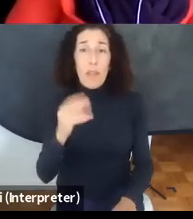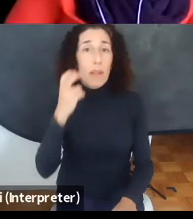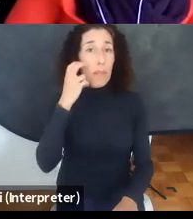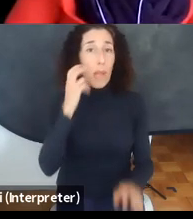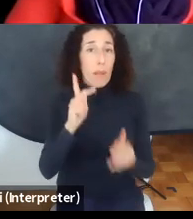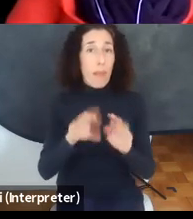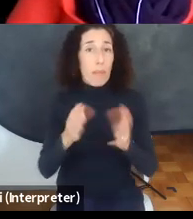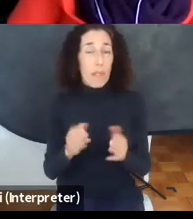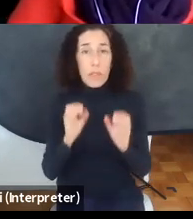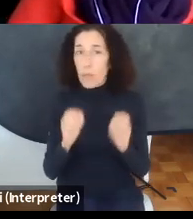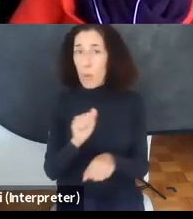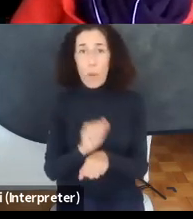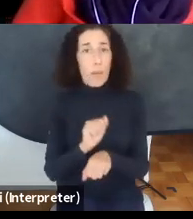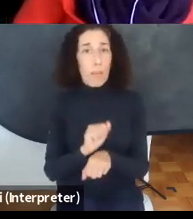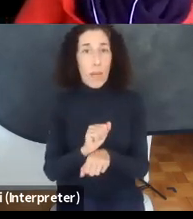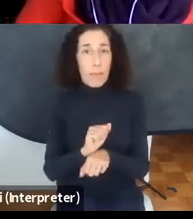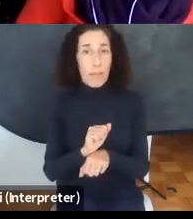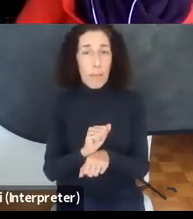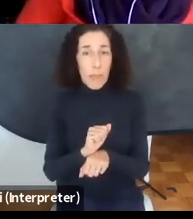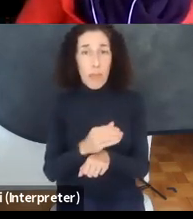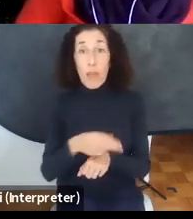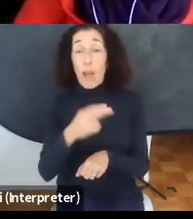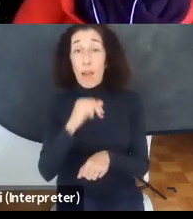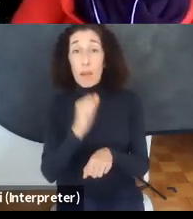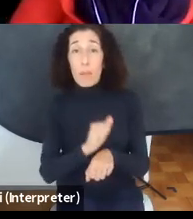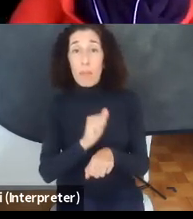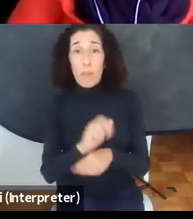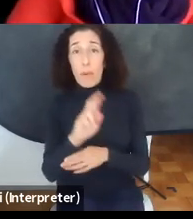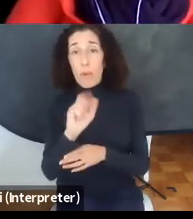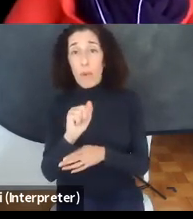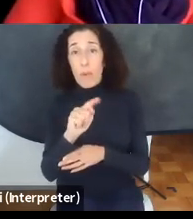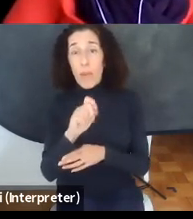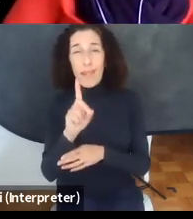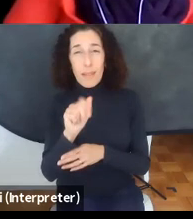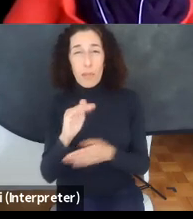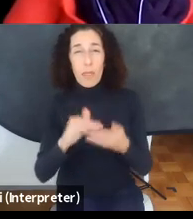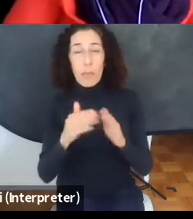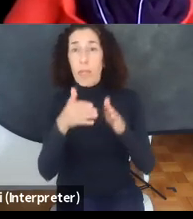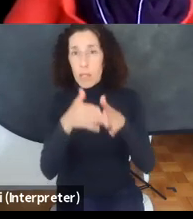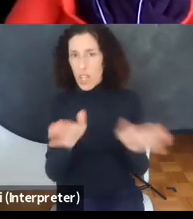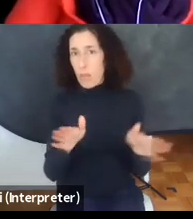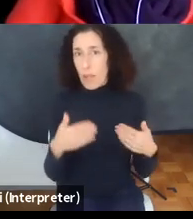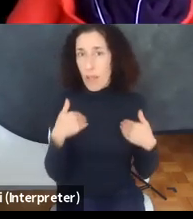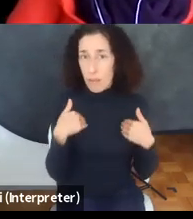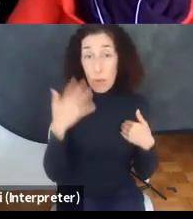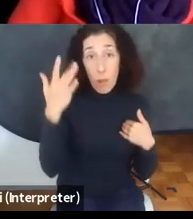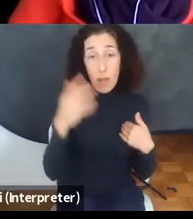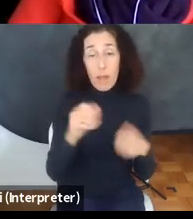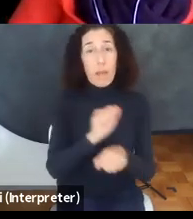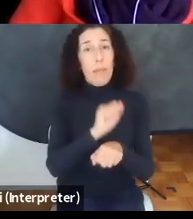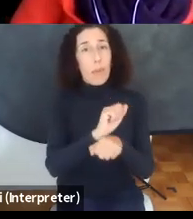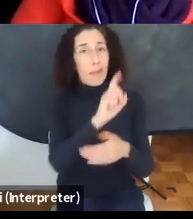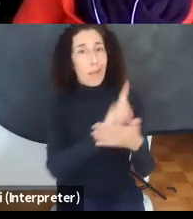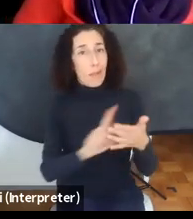still unemployed, and there's still a very high unemployment rate for the disability community in general. And that's largely due to employment discrimination,